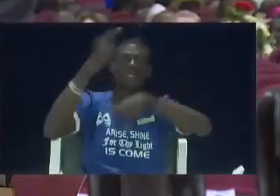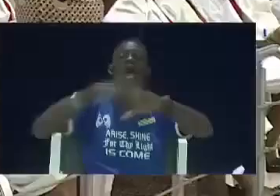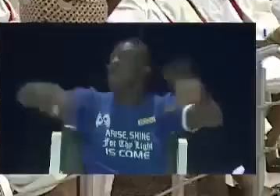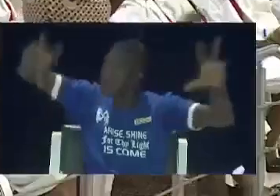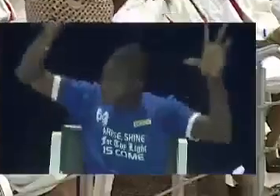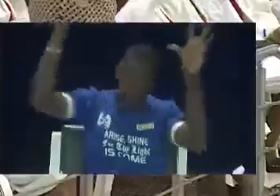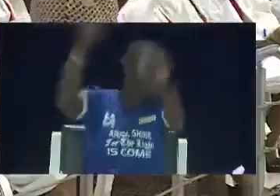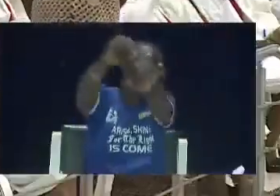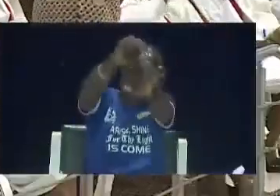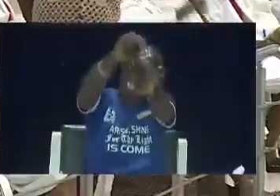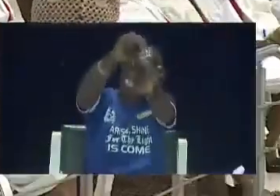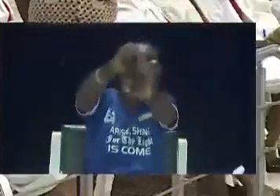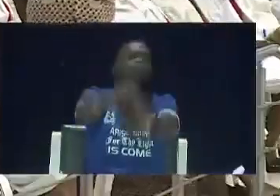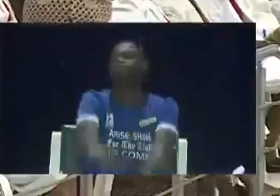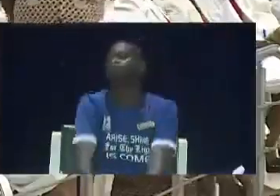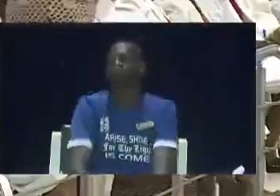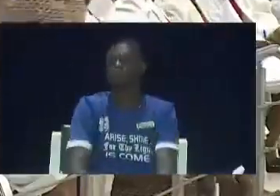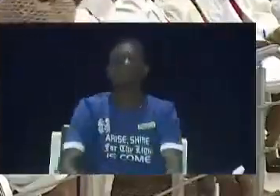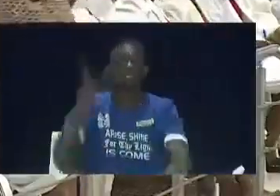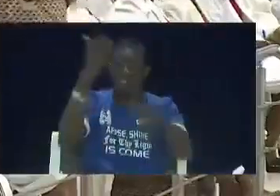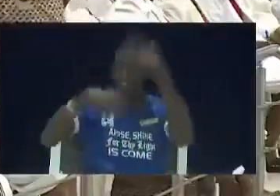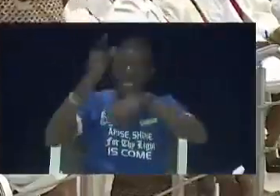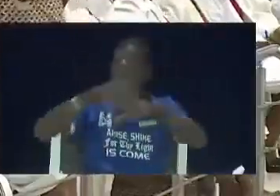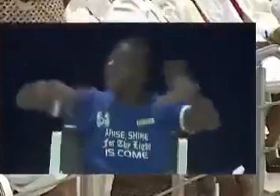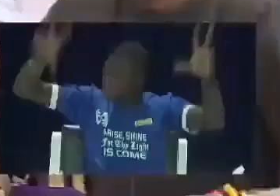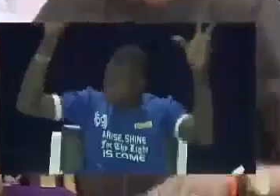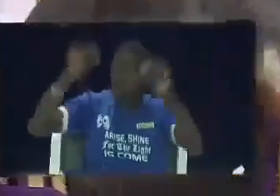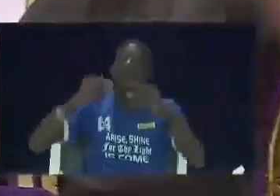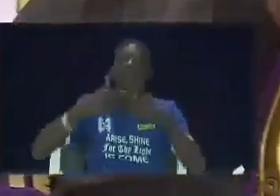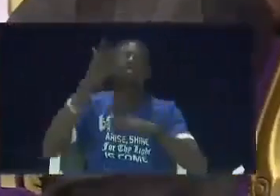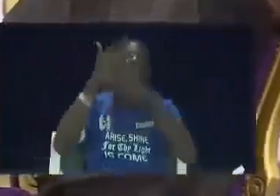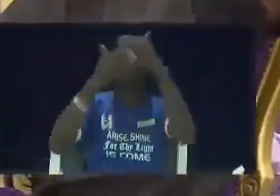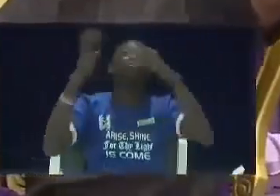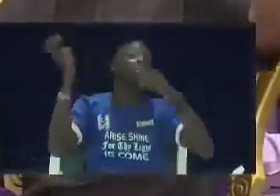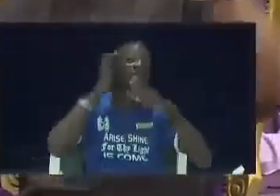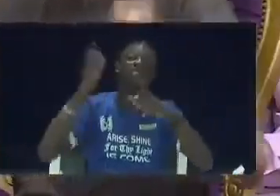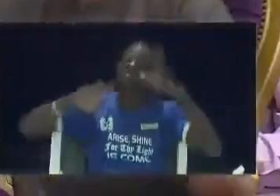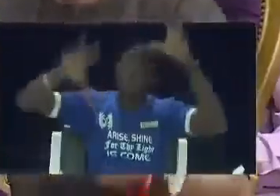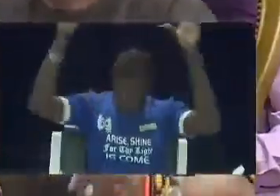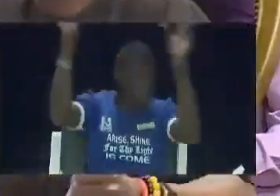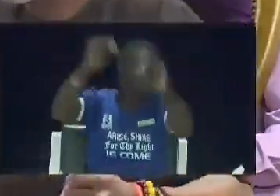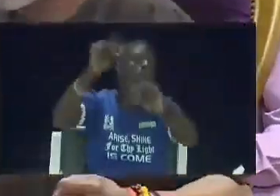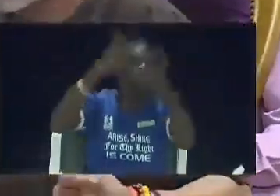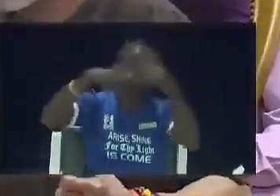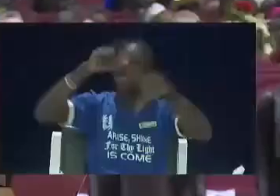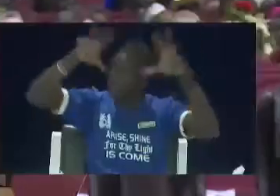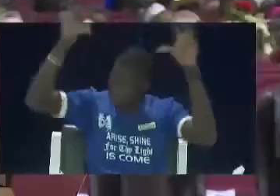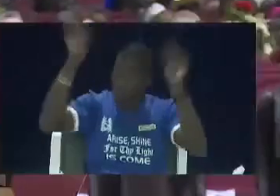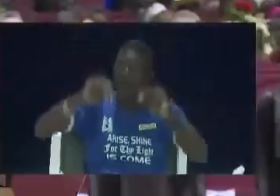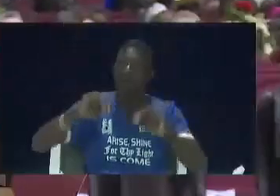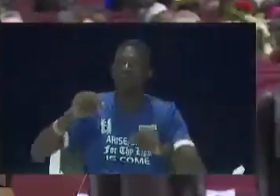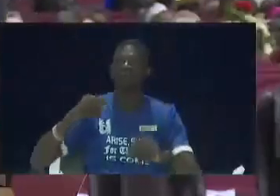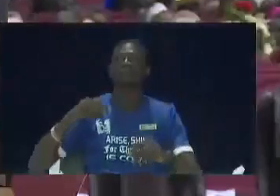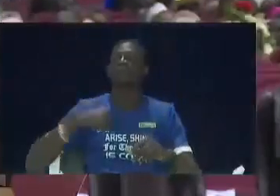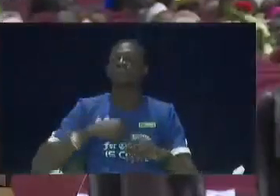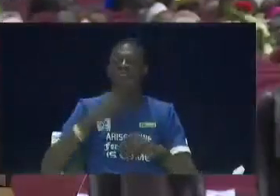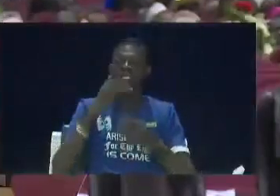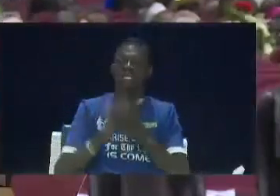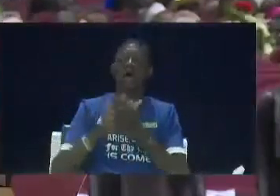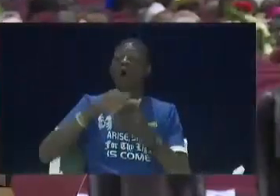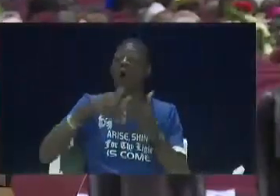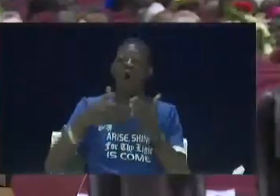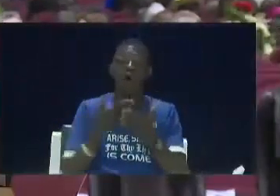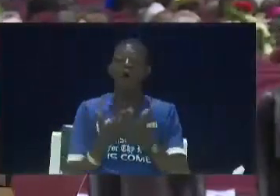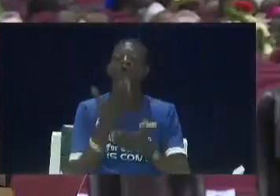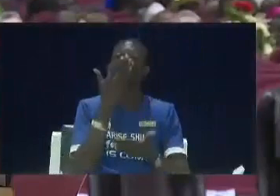no. Let heaven hear your no. And then we're saying all the good